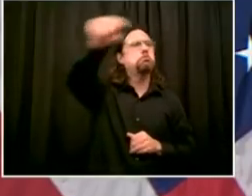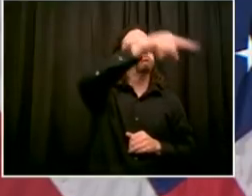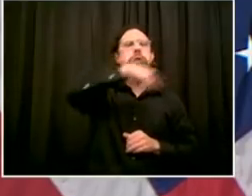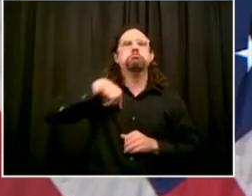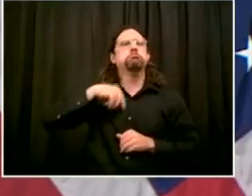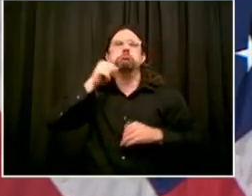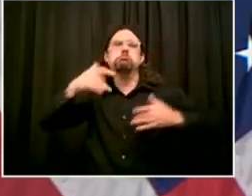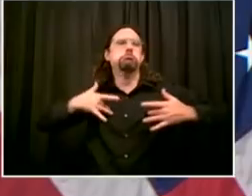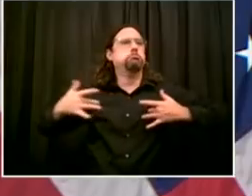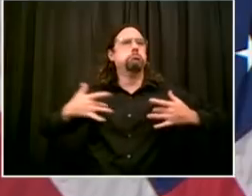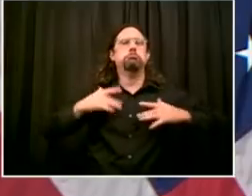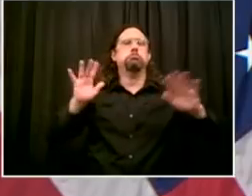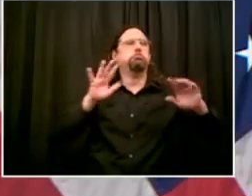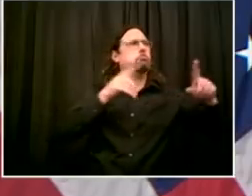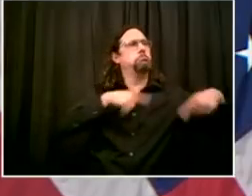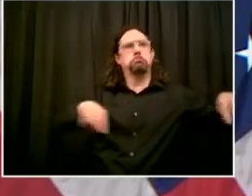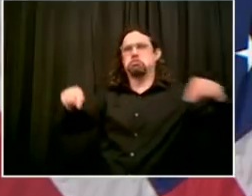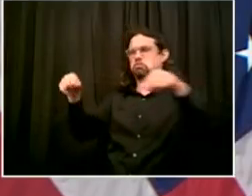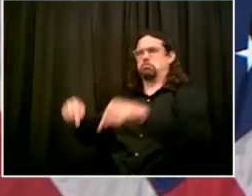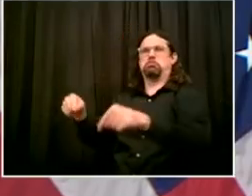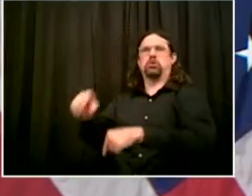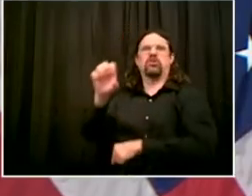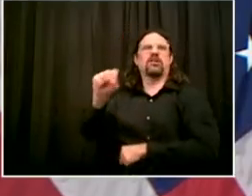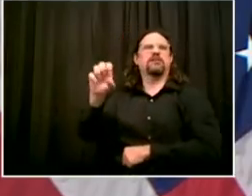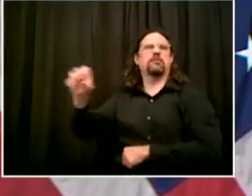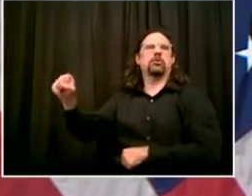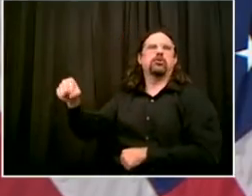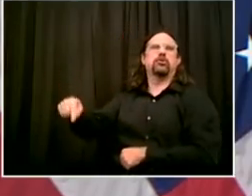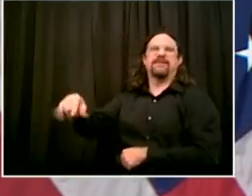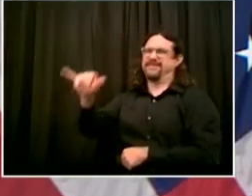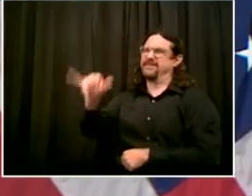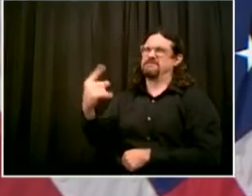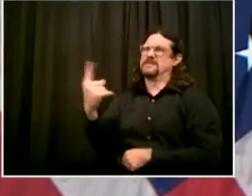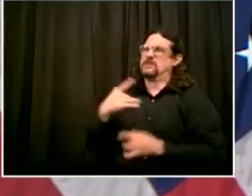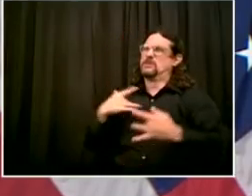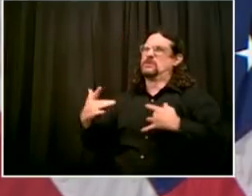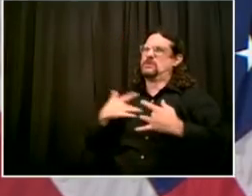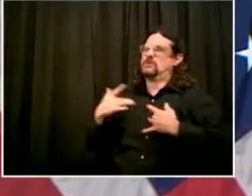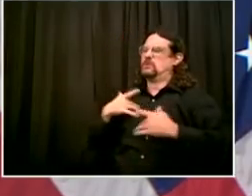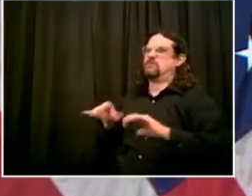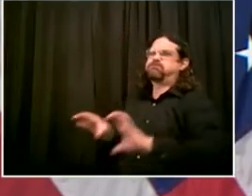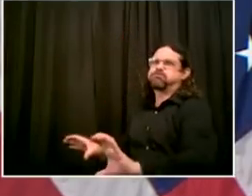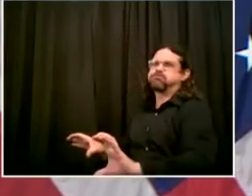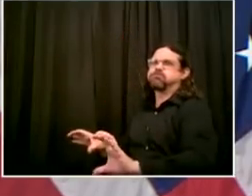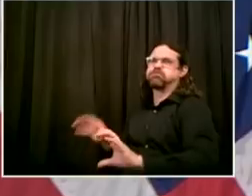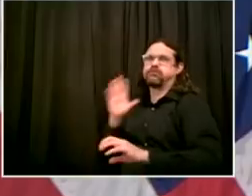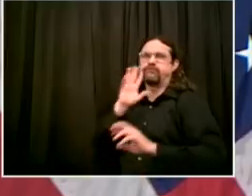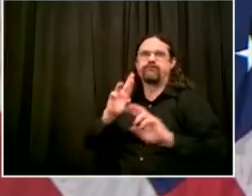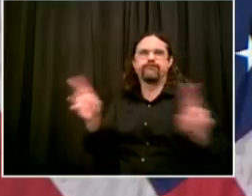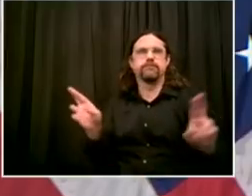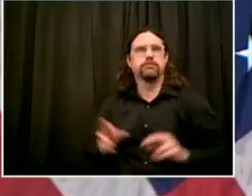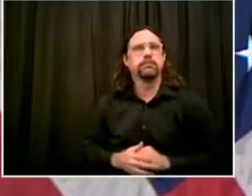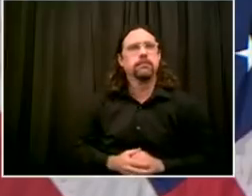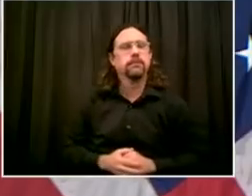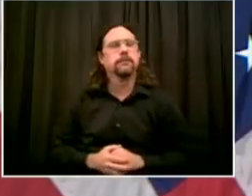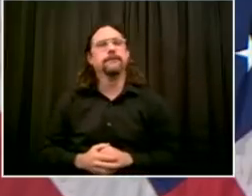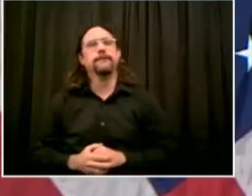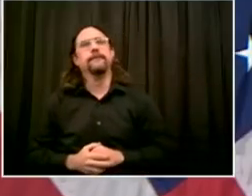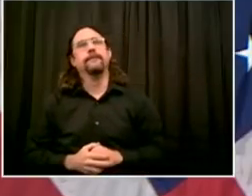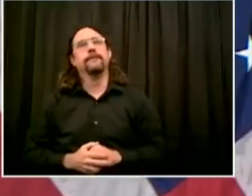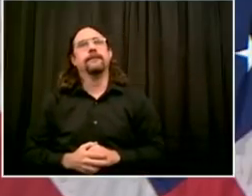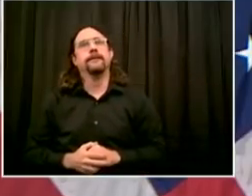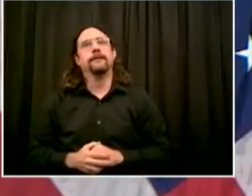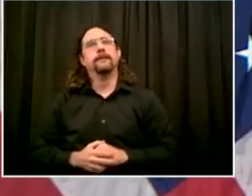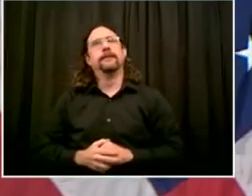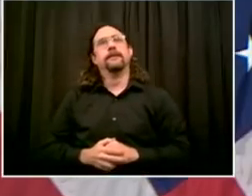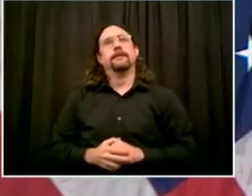tiger dams, which we put in place time of, that are filled with water to close the gaps. It will span nearly a mile from